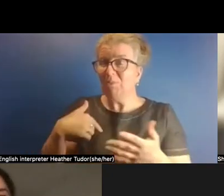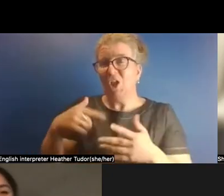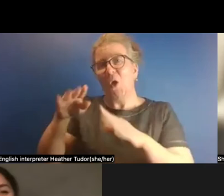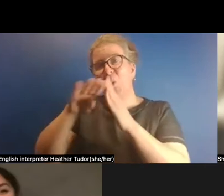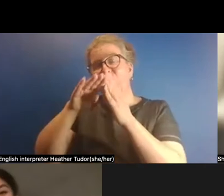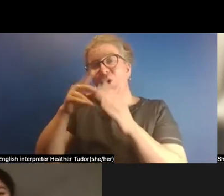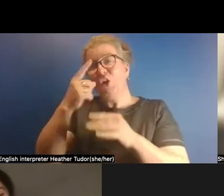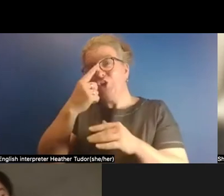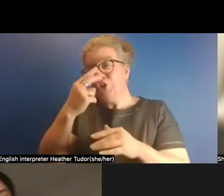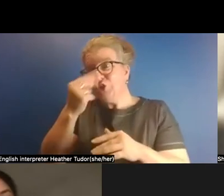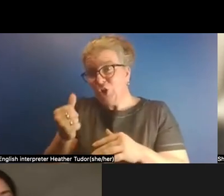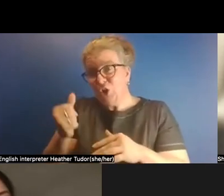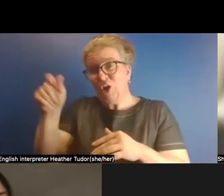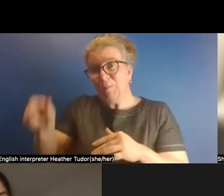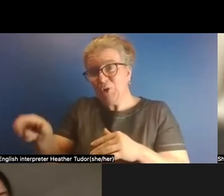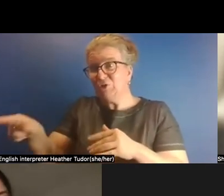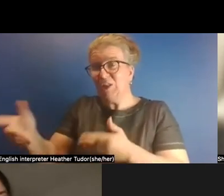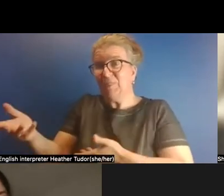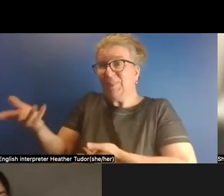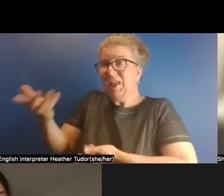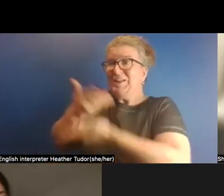concerning. But yeah.